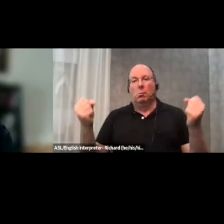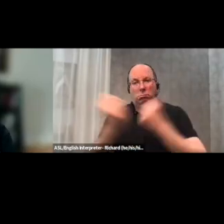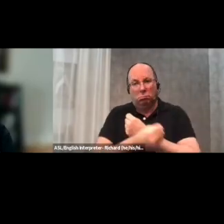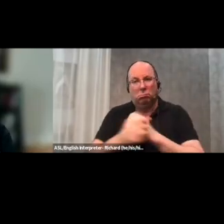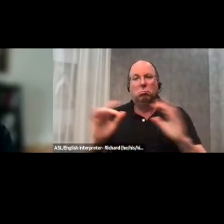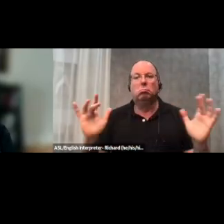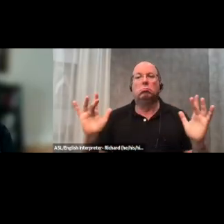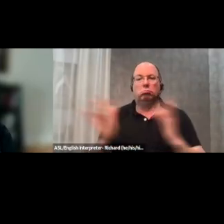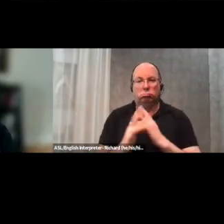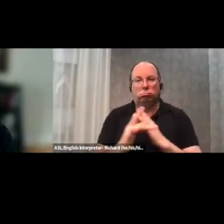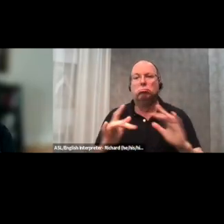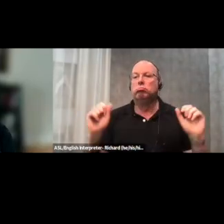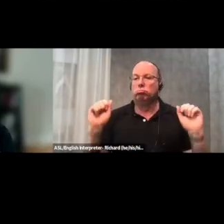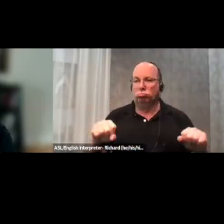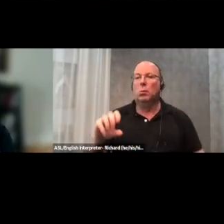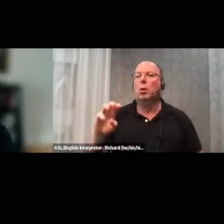low risk.